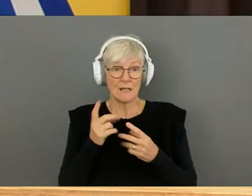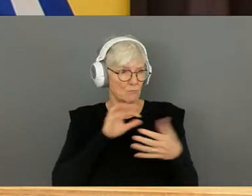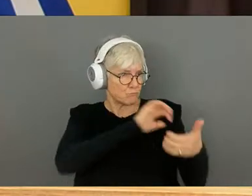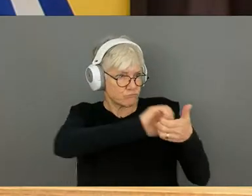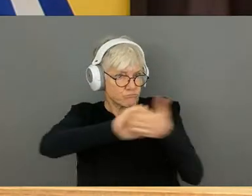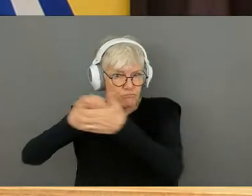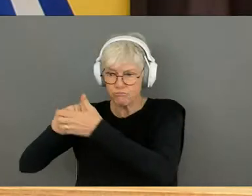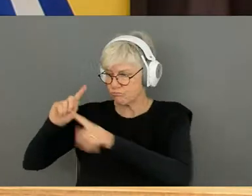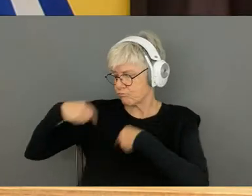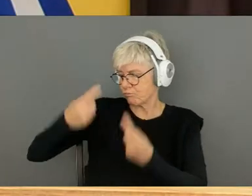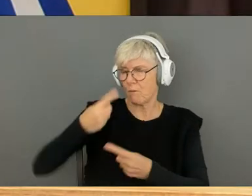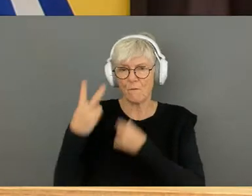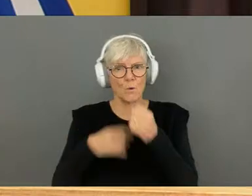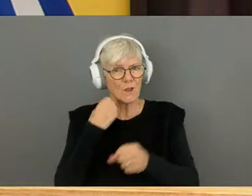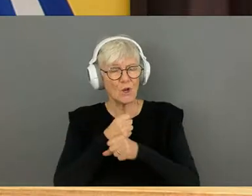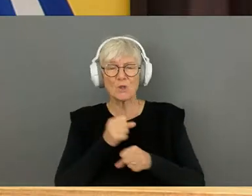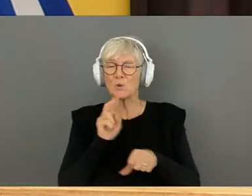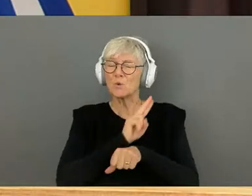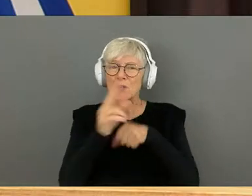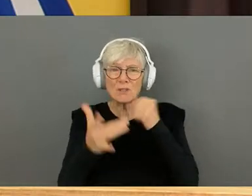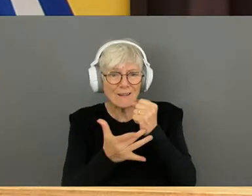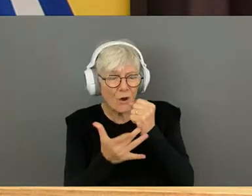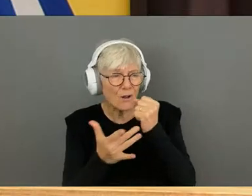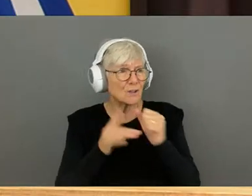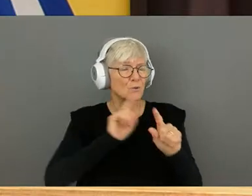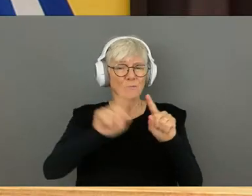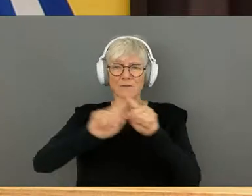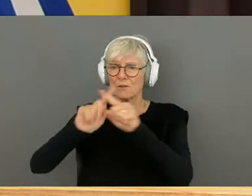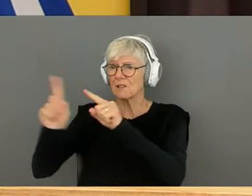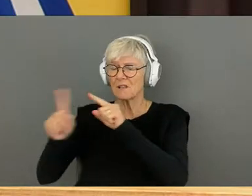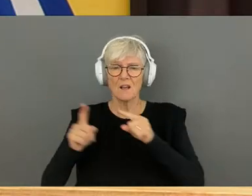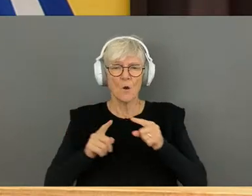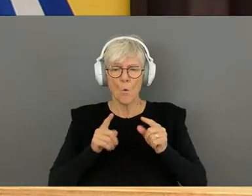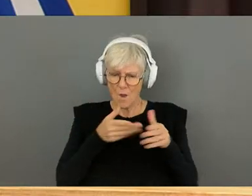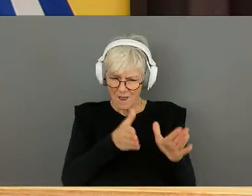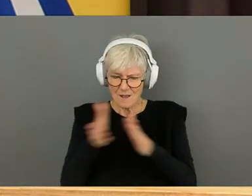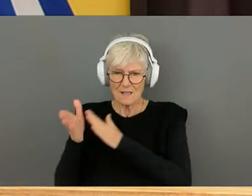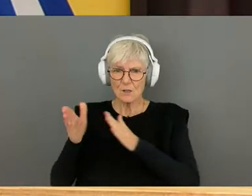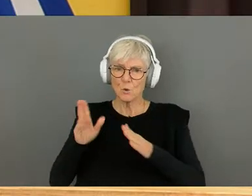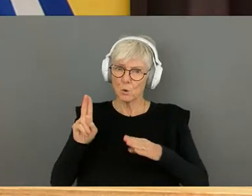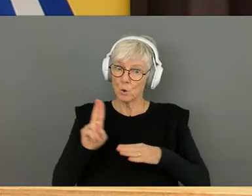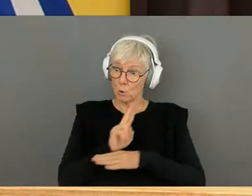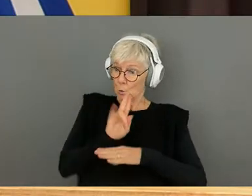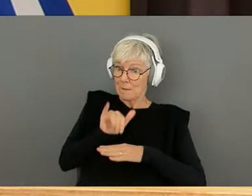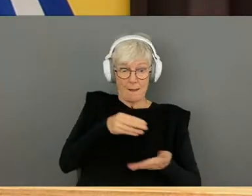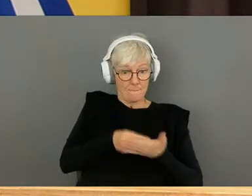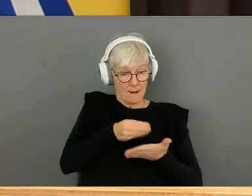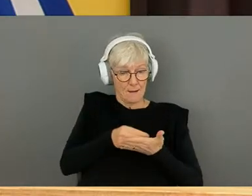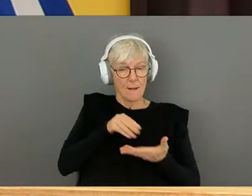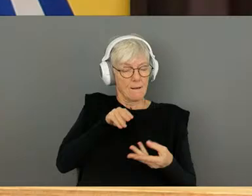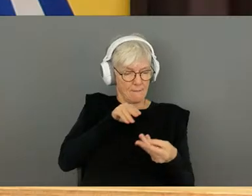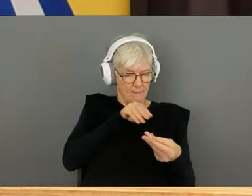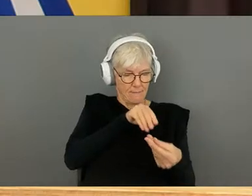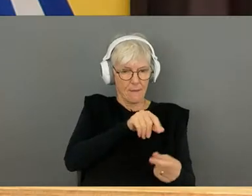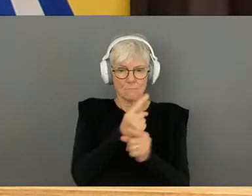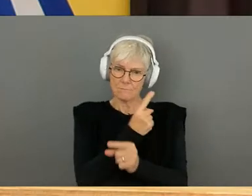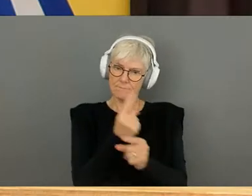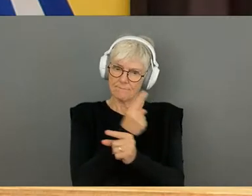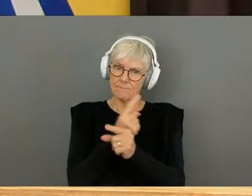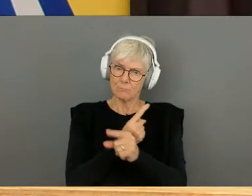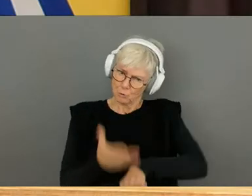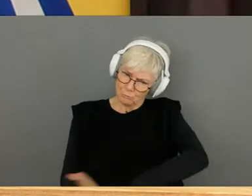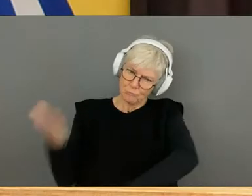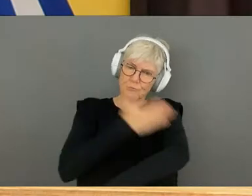tools, technologies to help make sure that we're utilizing those dollars in the best possible way. So. Mr. Farley,